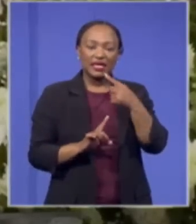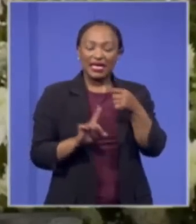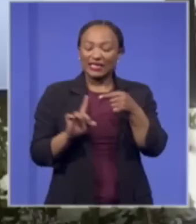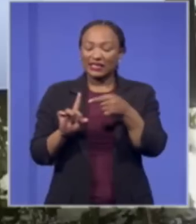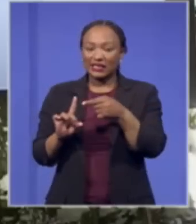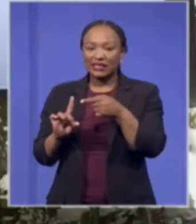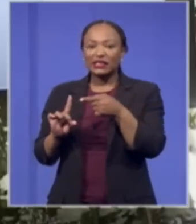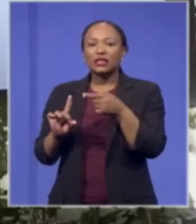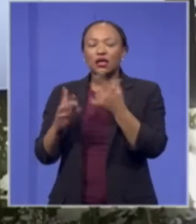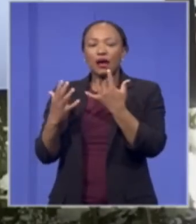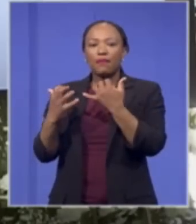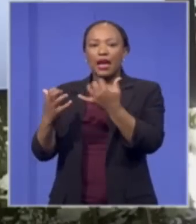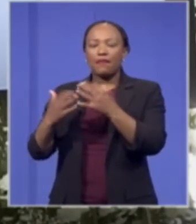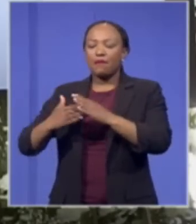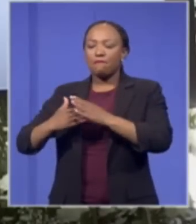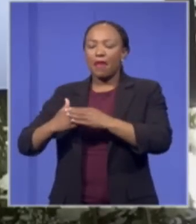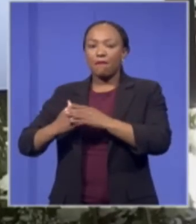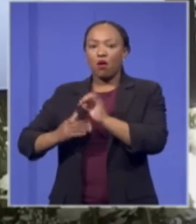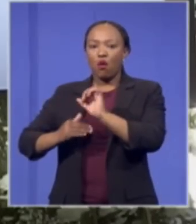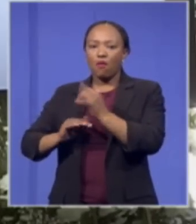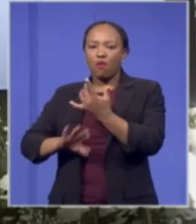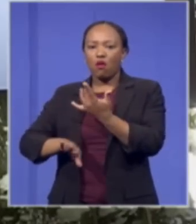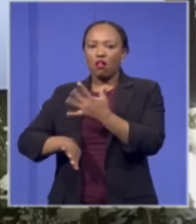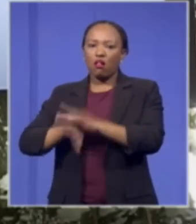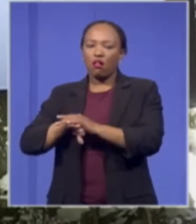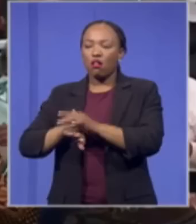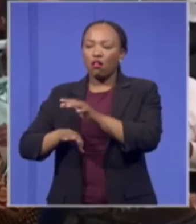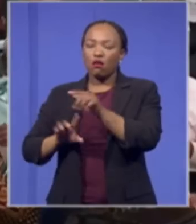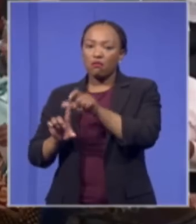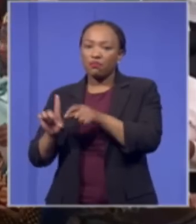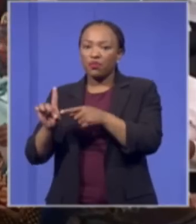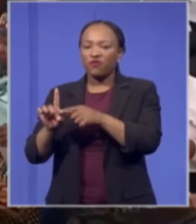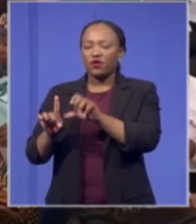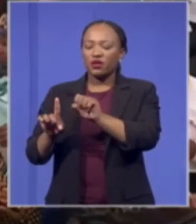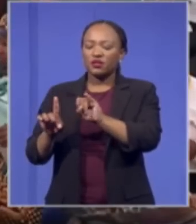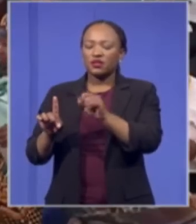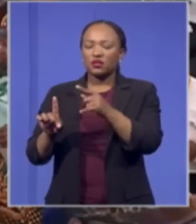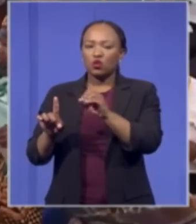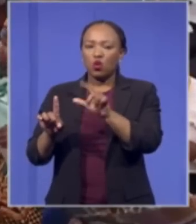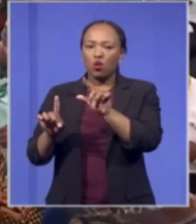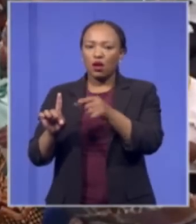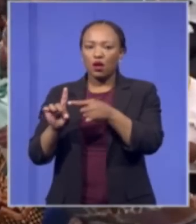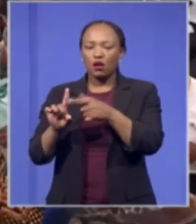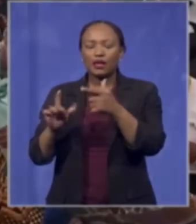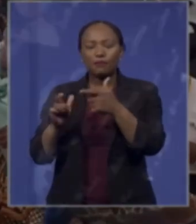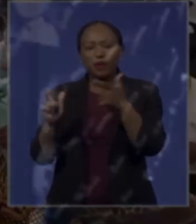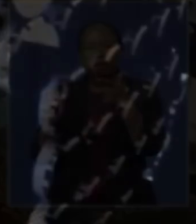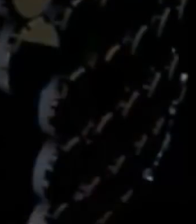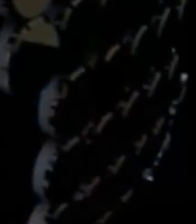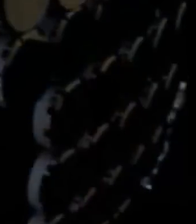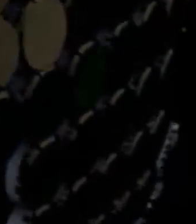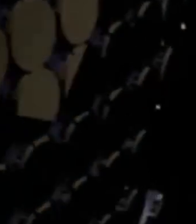mokga parlamenteng Ditaba Petros Sesotho ke tahlehelo e kgolo.